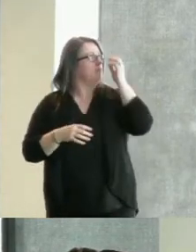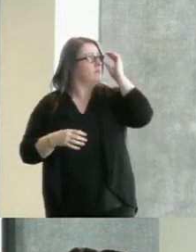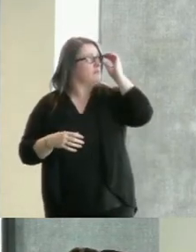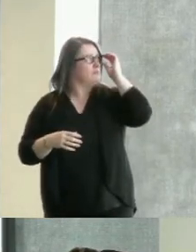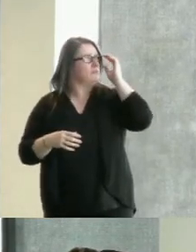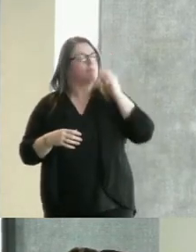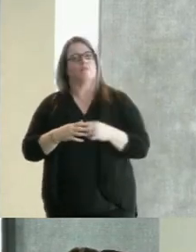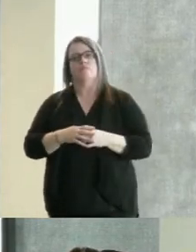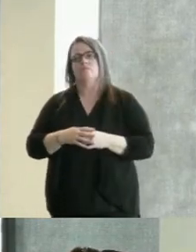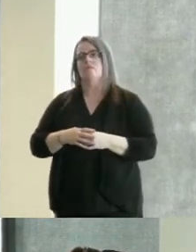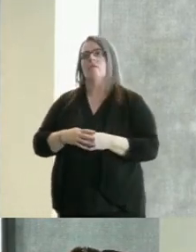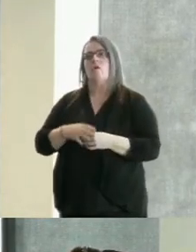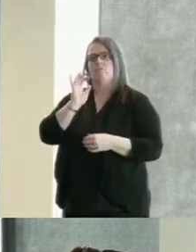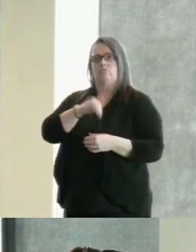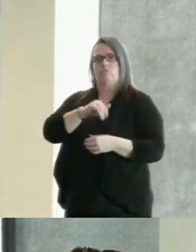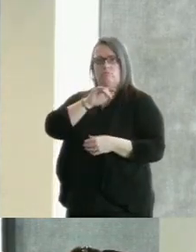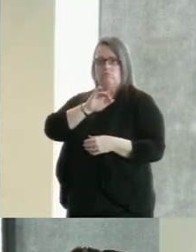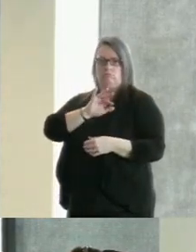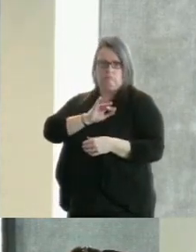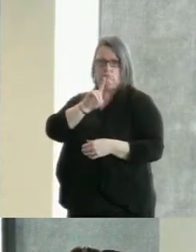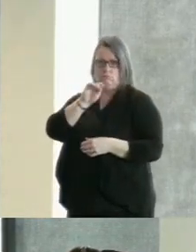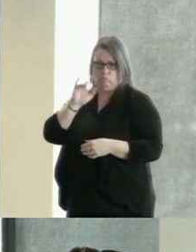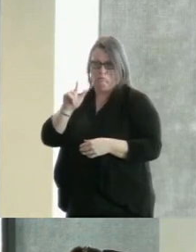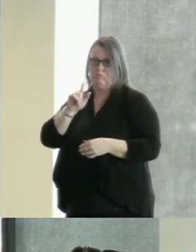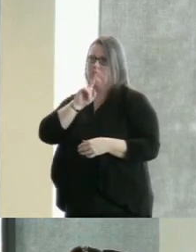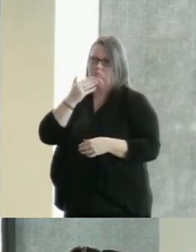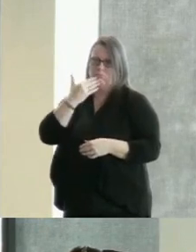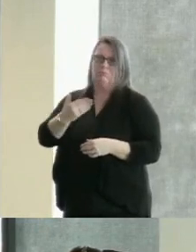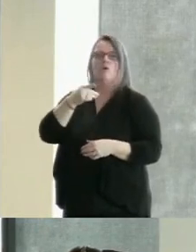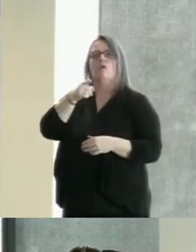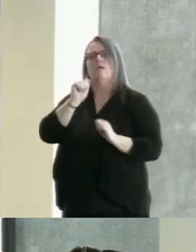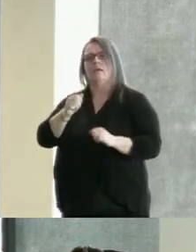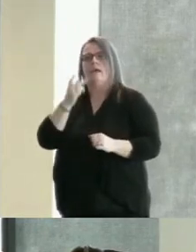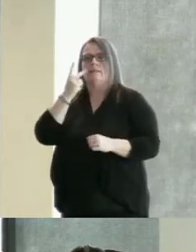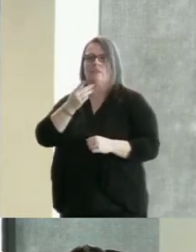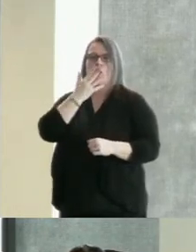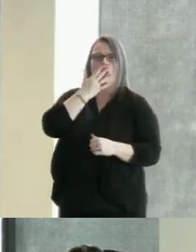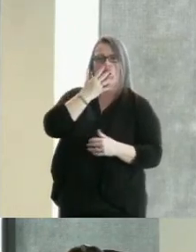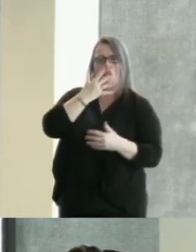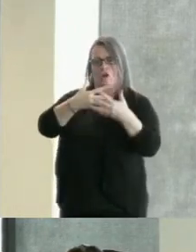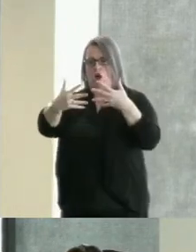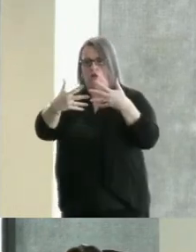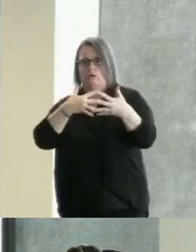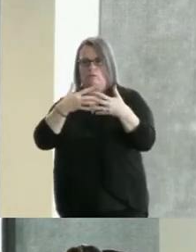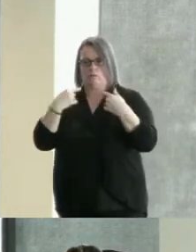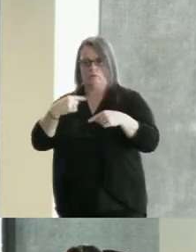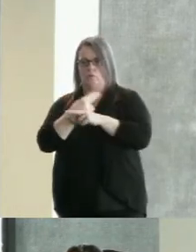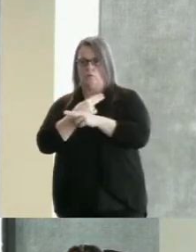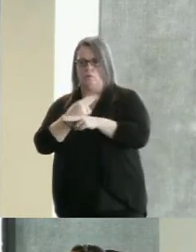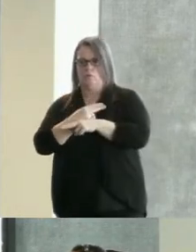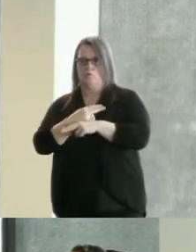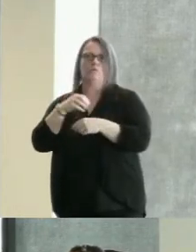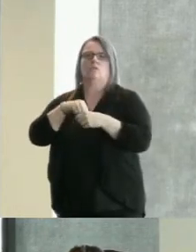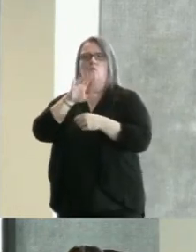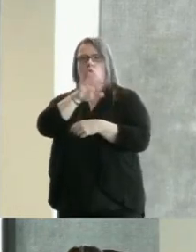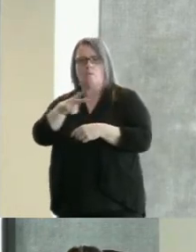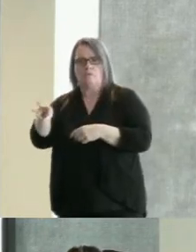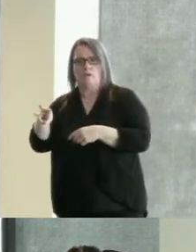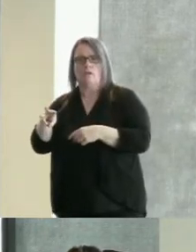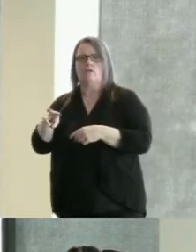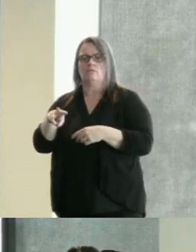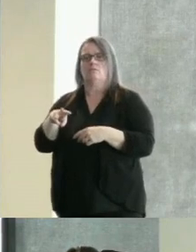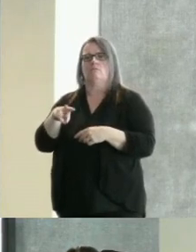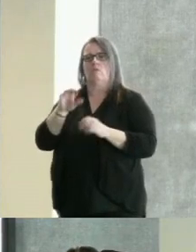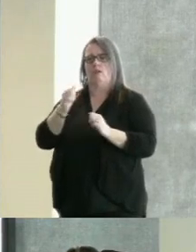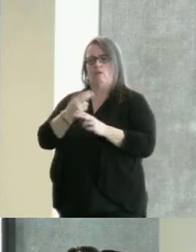So this is a great tool where you can look at the contrast and color use related to your tools to make sure they're